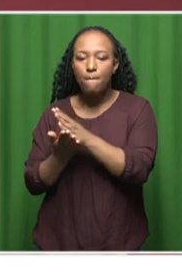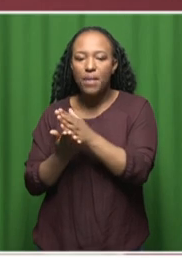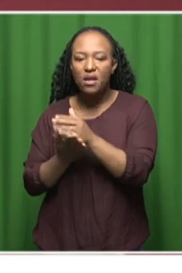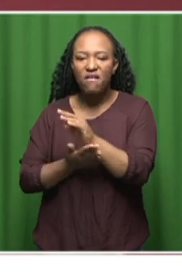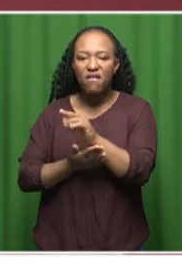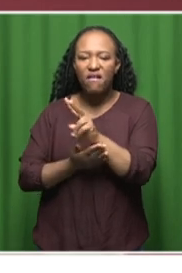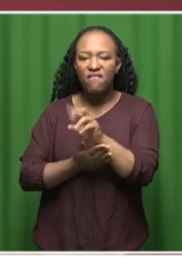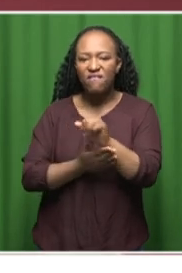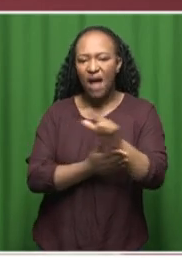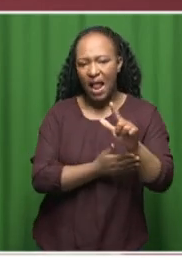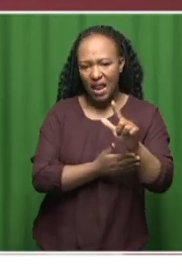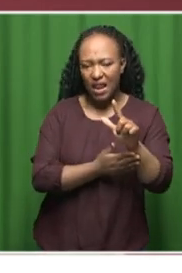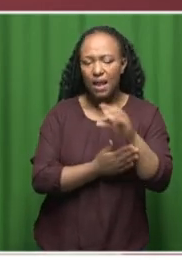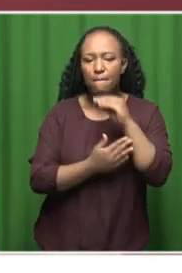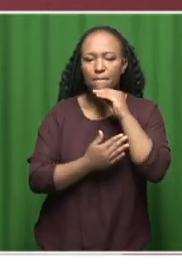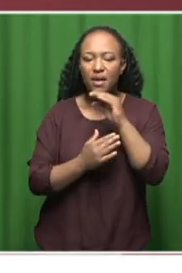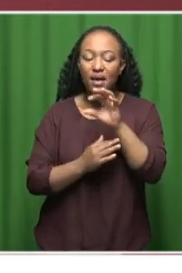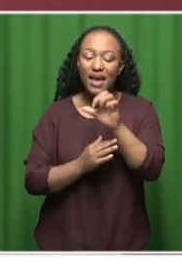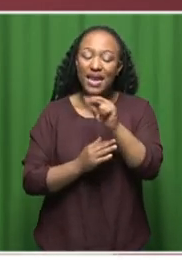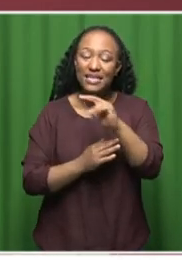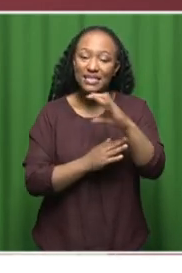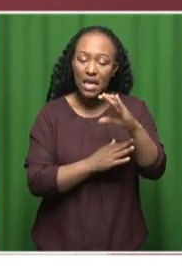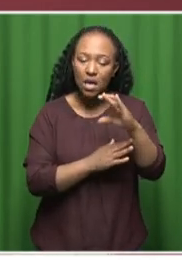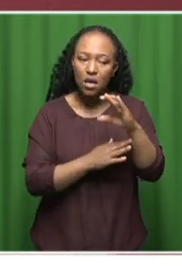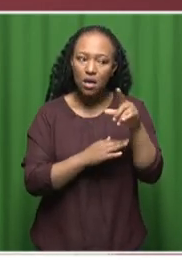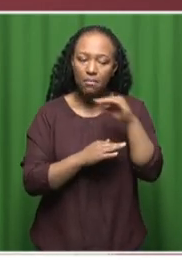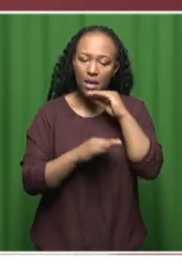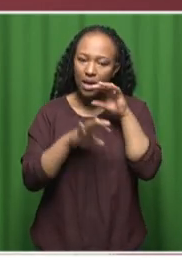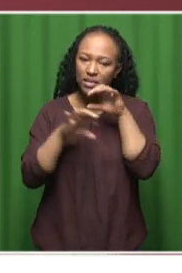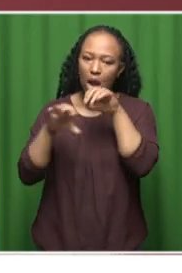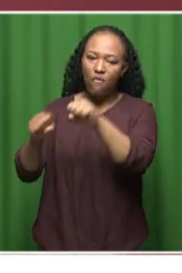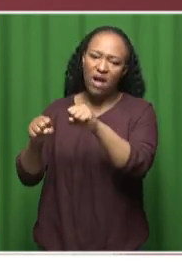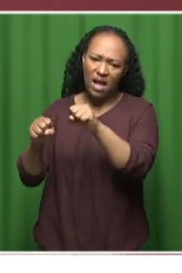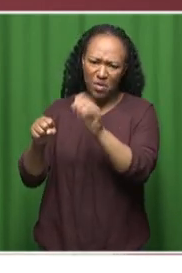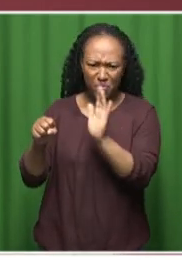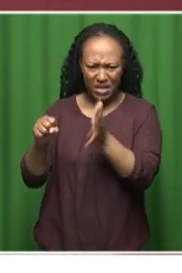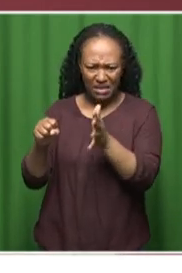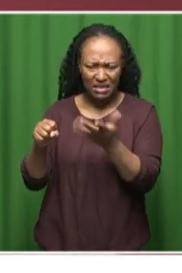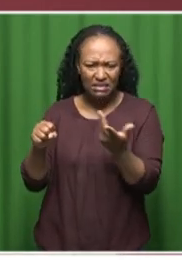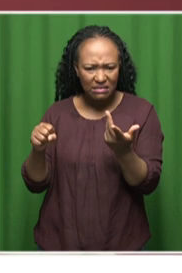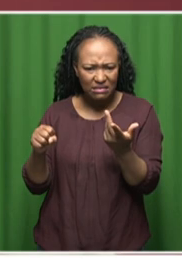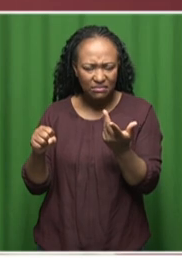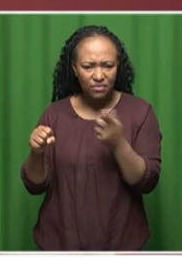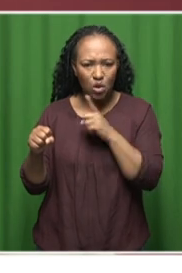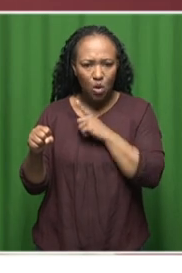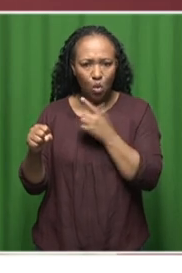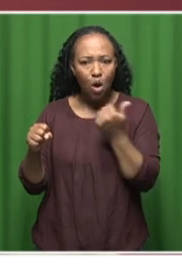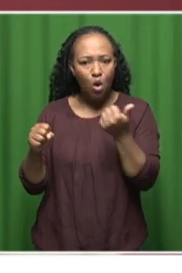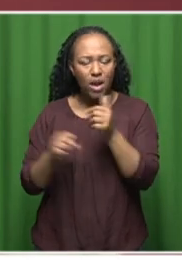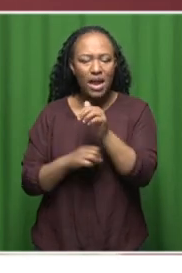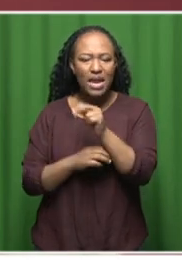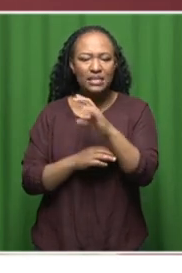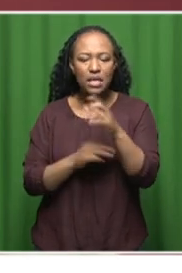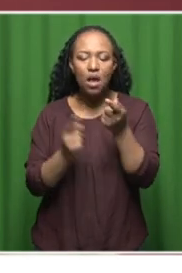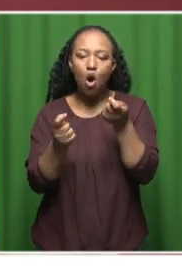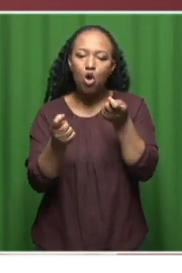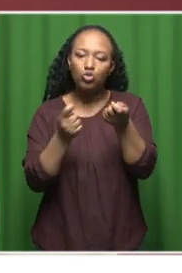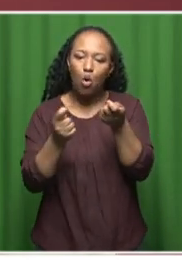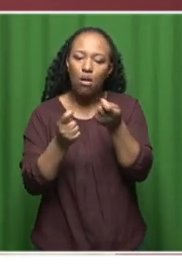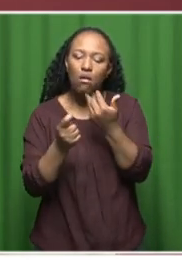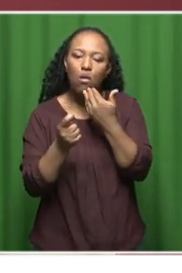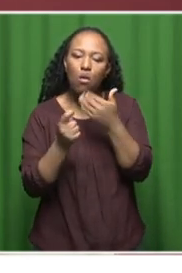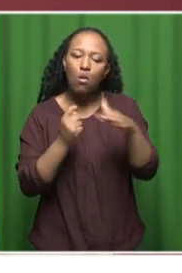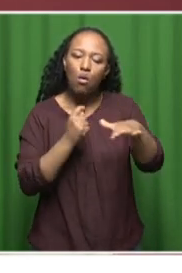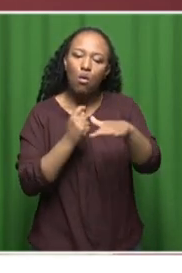mean ANC taking over, because already ANC to some extent is controlling Lesedi and